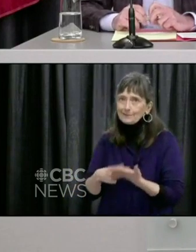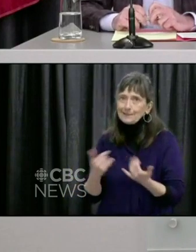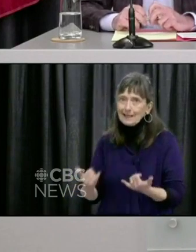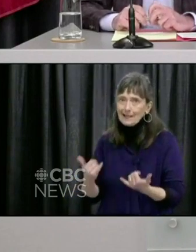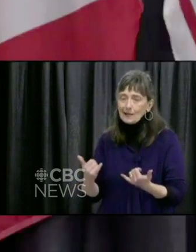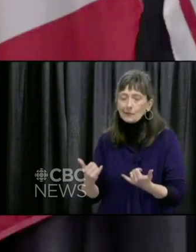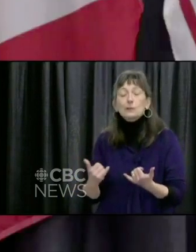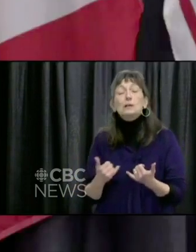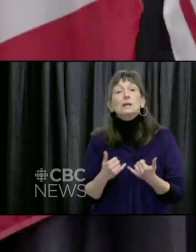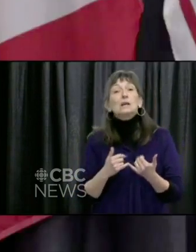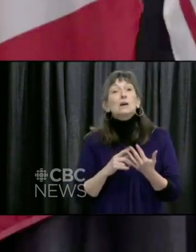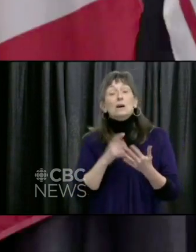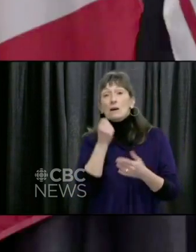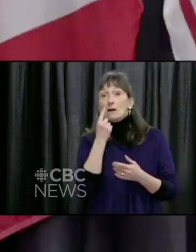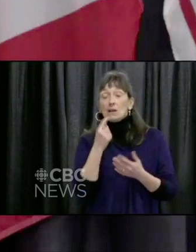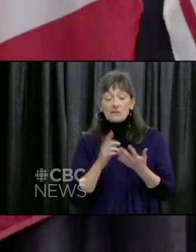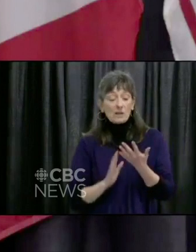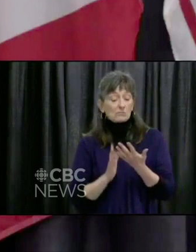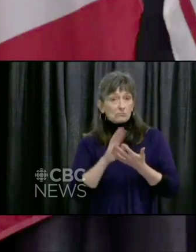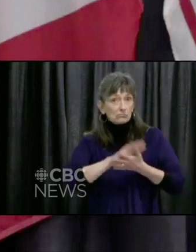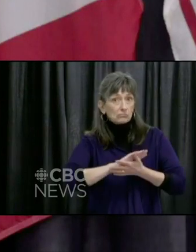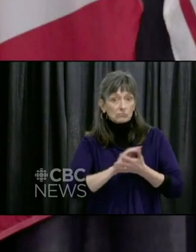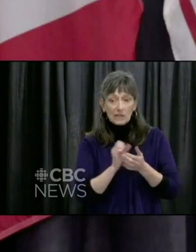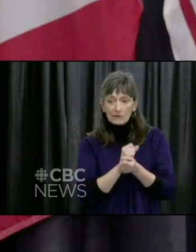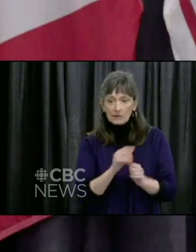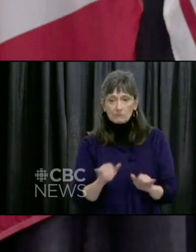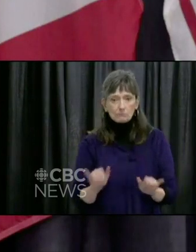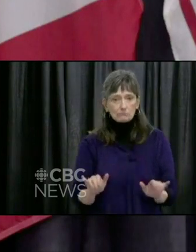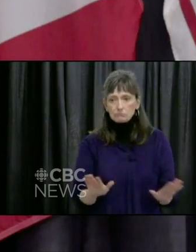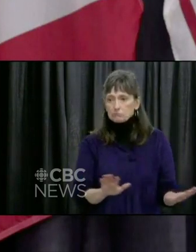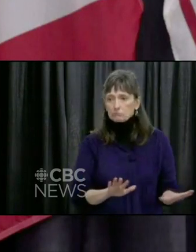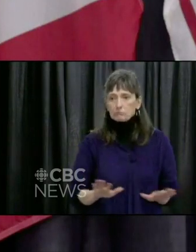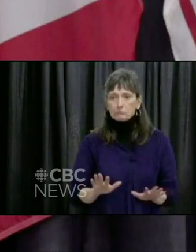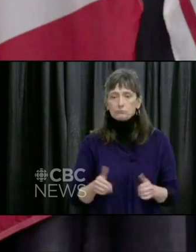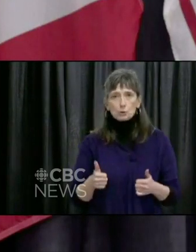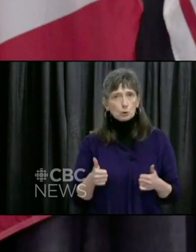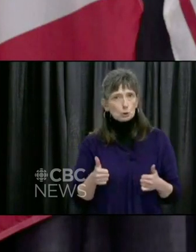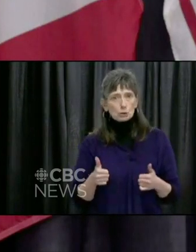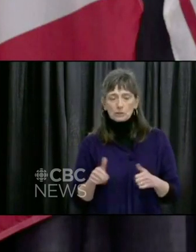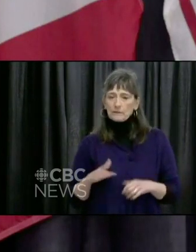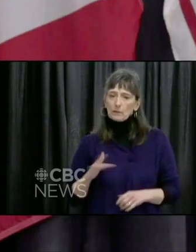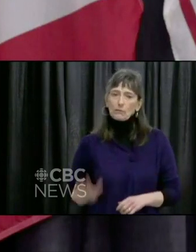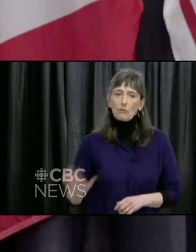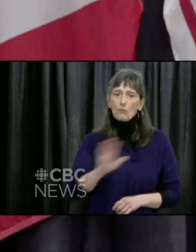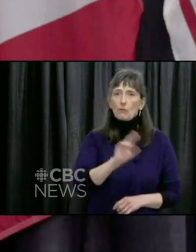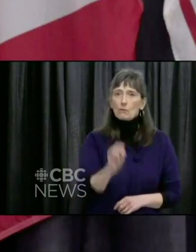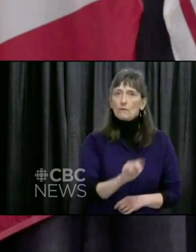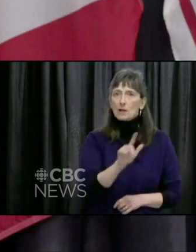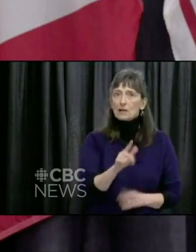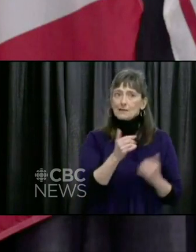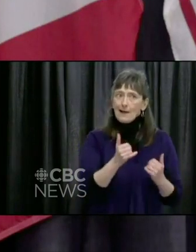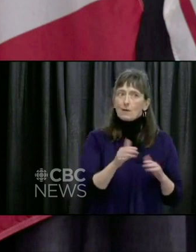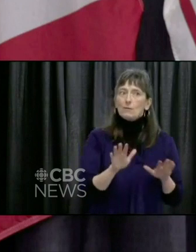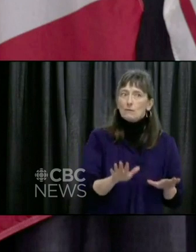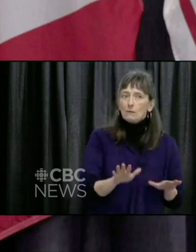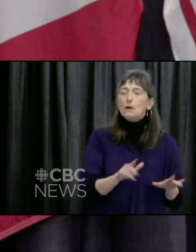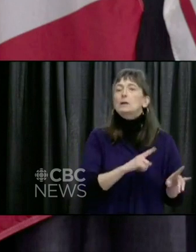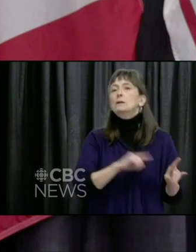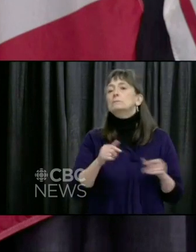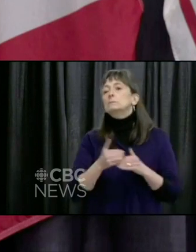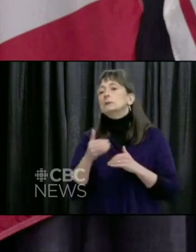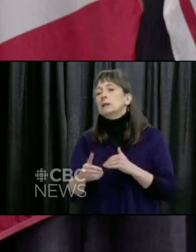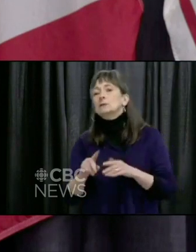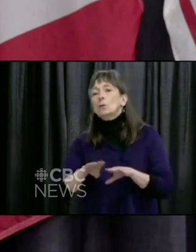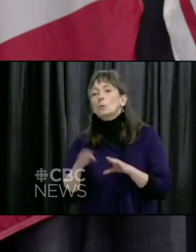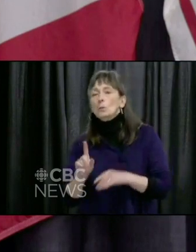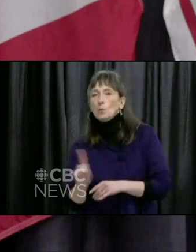measures well in hand and stabilized, that to a varying degree across the province, they've been looking at what happens next,